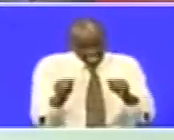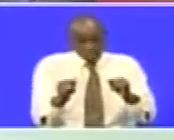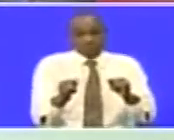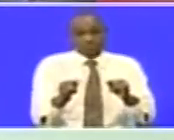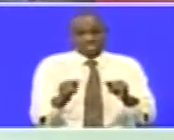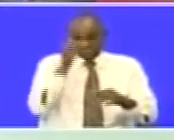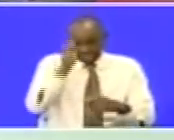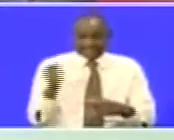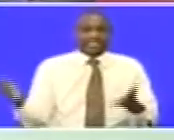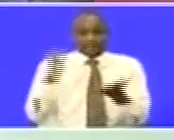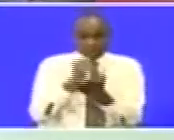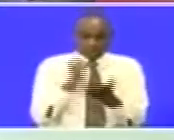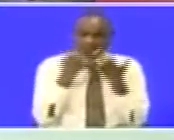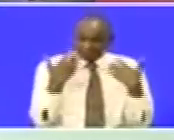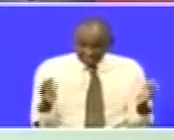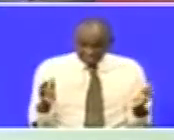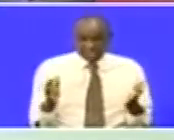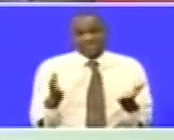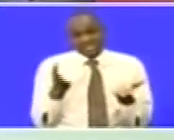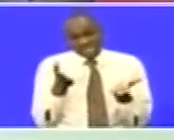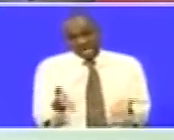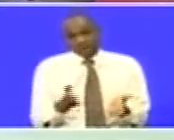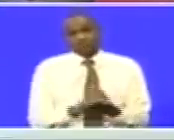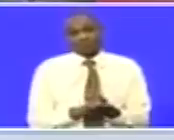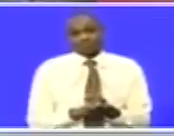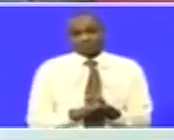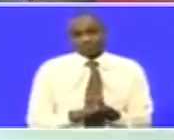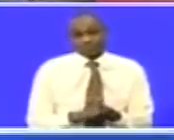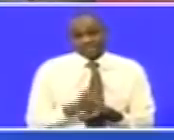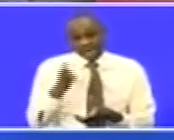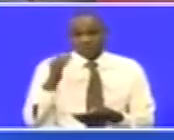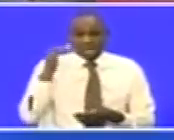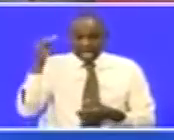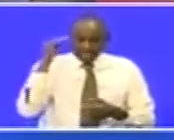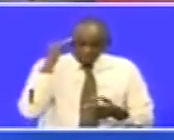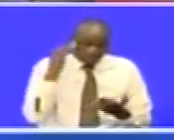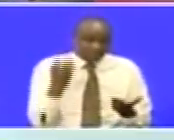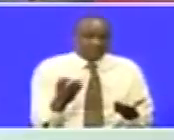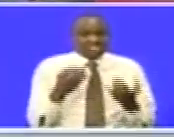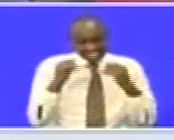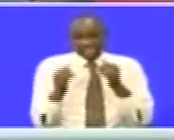is constituted. And we have just spoken to Elisha Ongoya, an advocate of the High Court, trying to help us